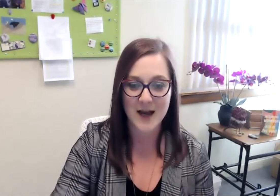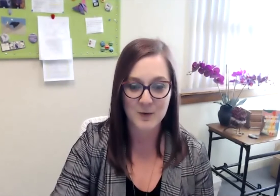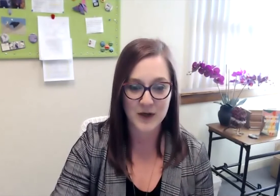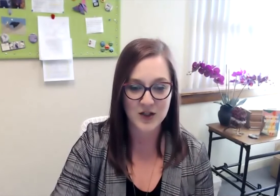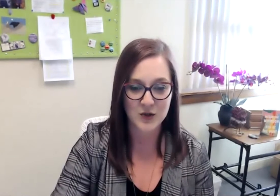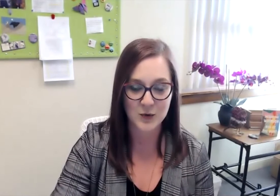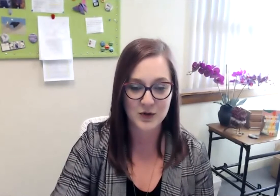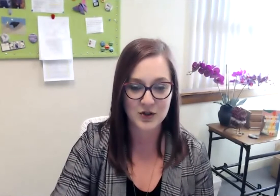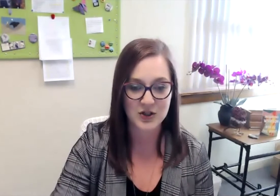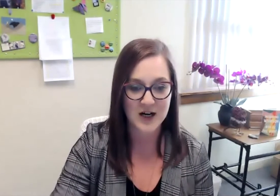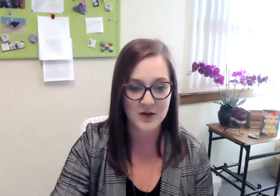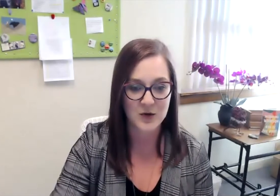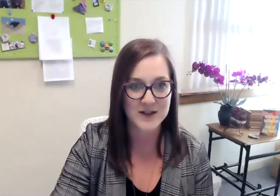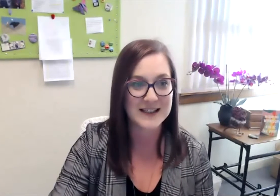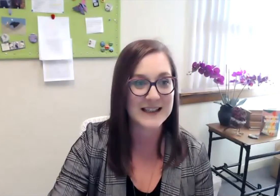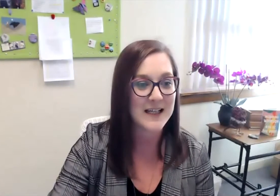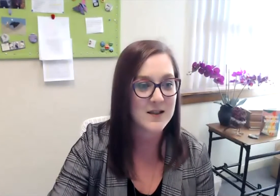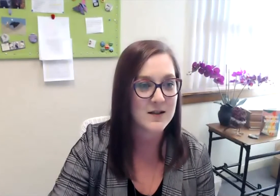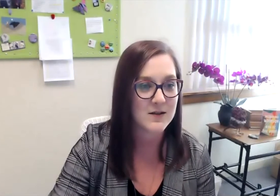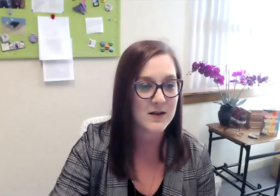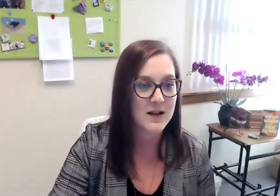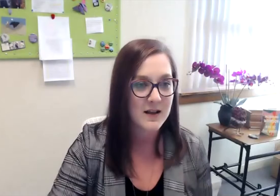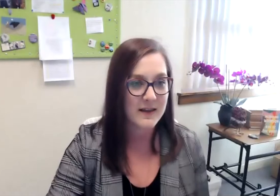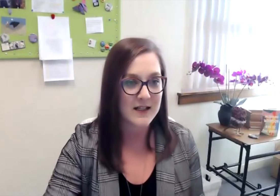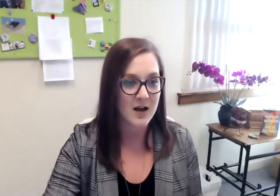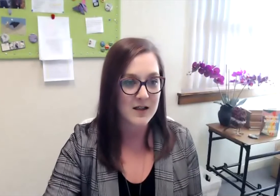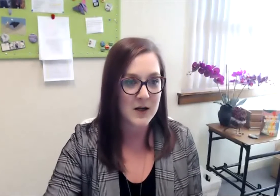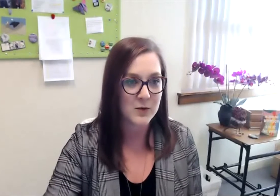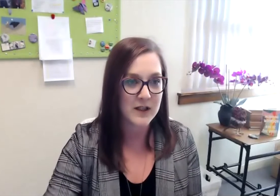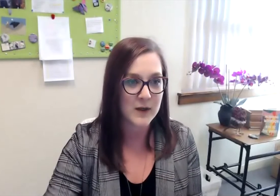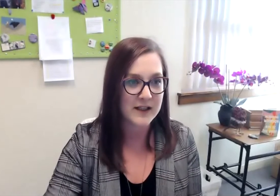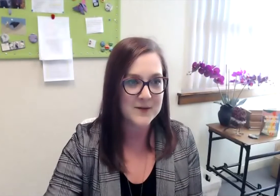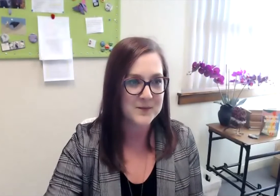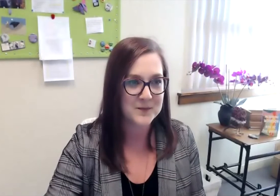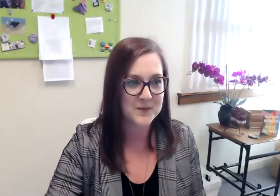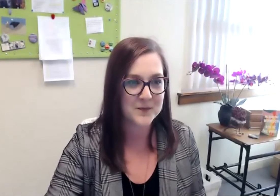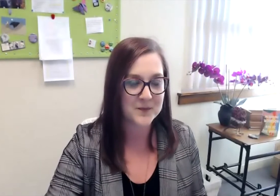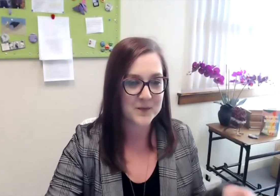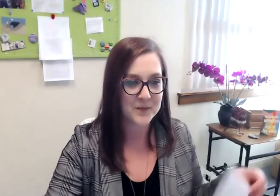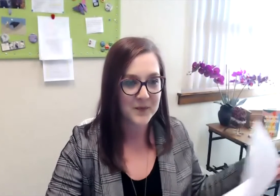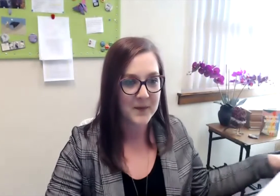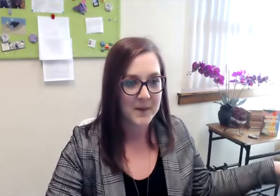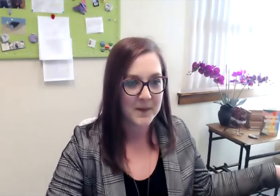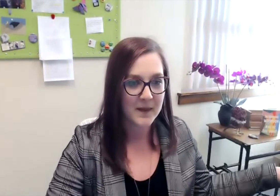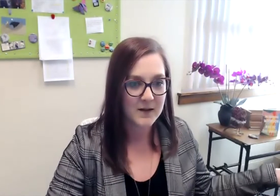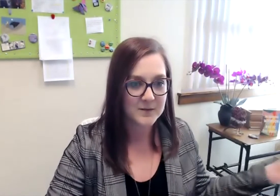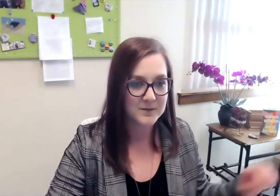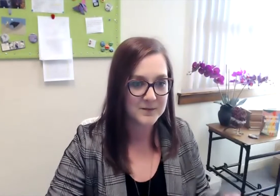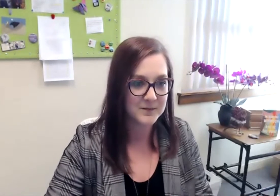And now I'm going to share those links that I talked about really quickly.